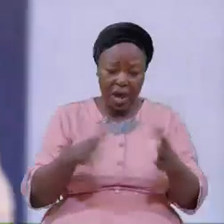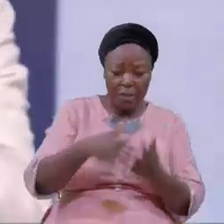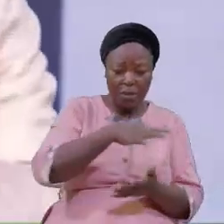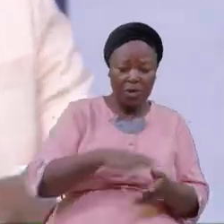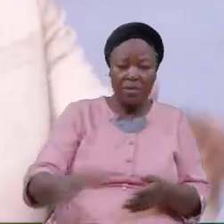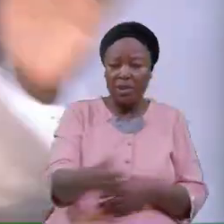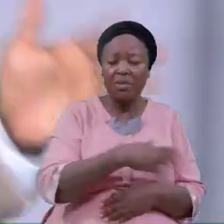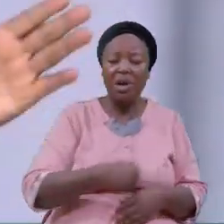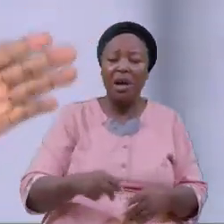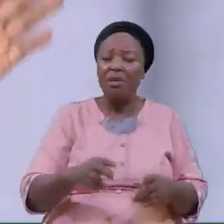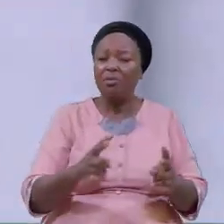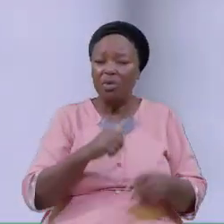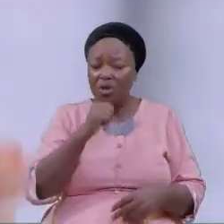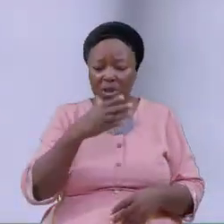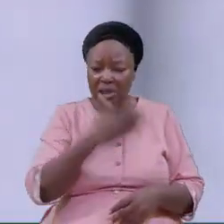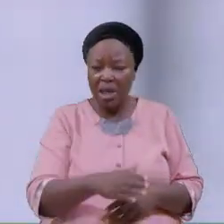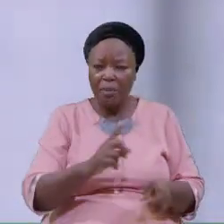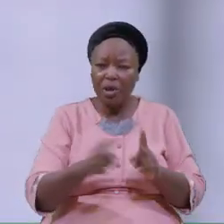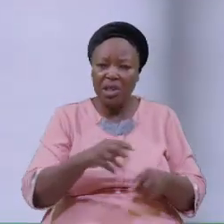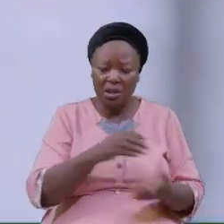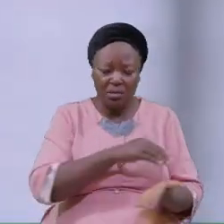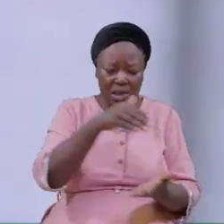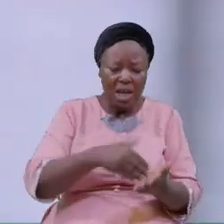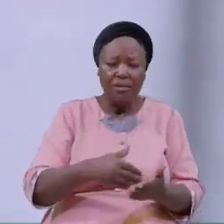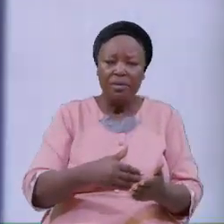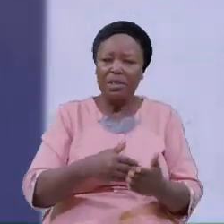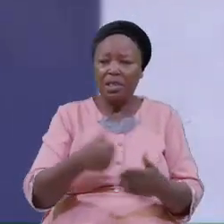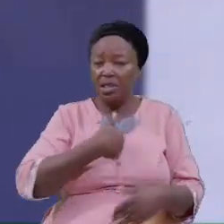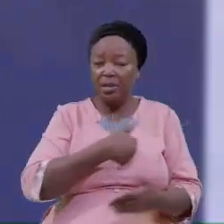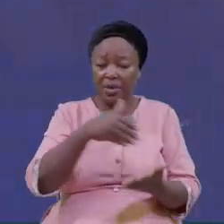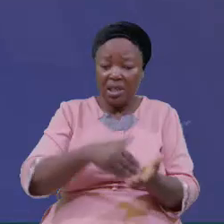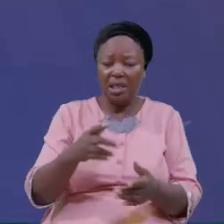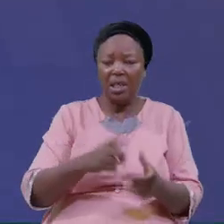couldn't think of having peace among themselves.